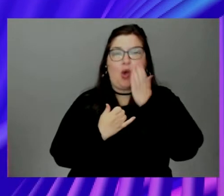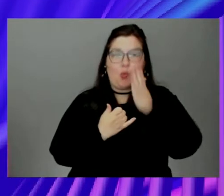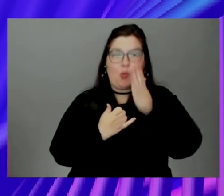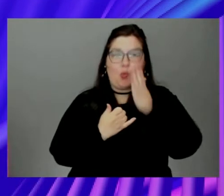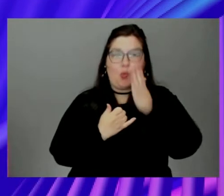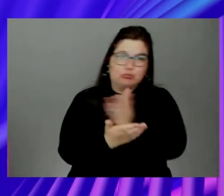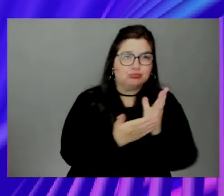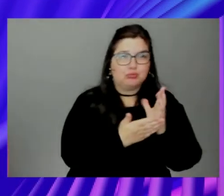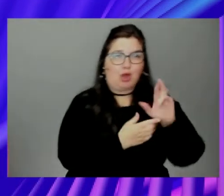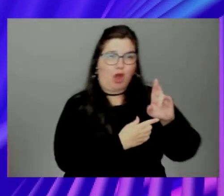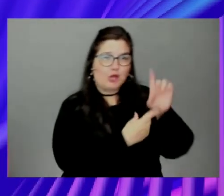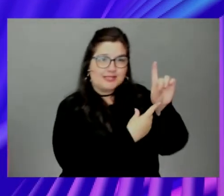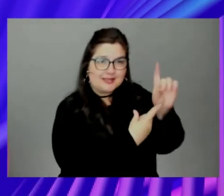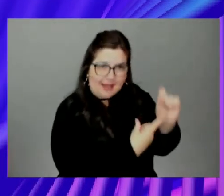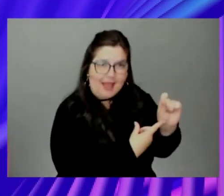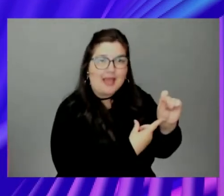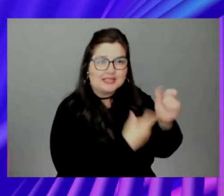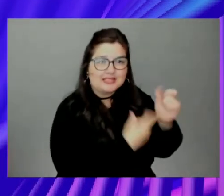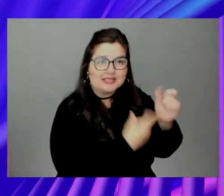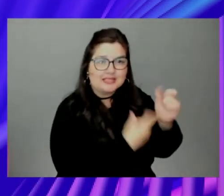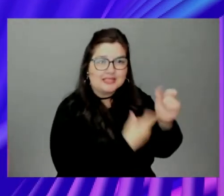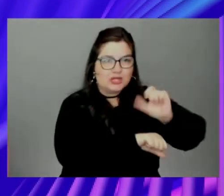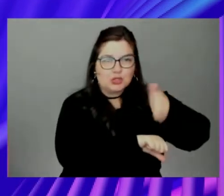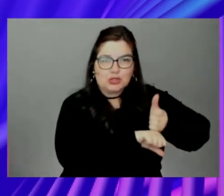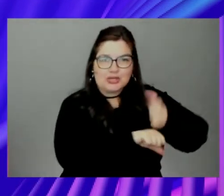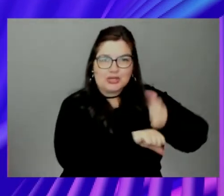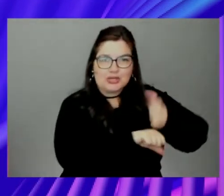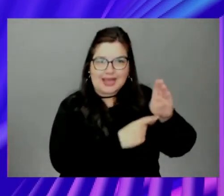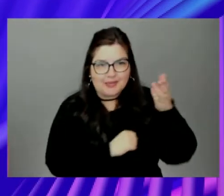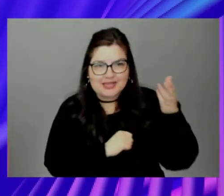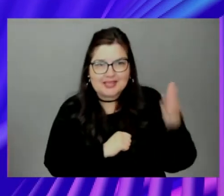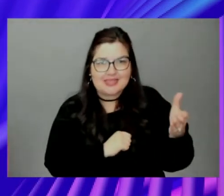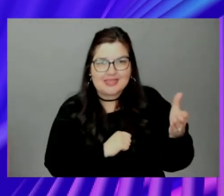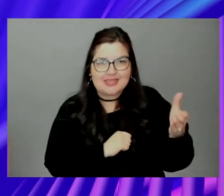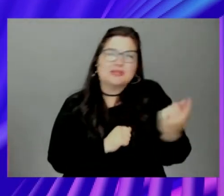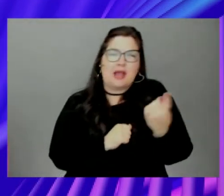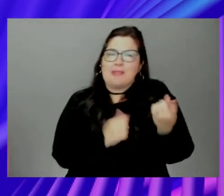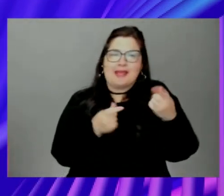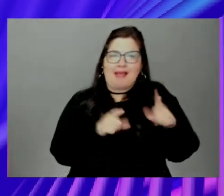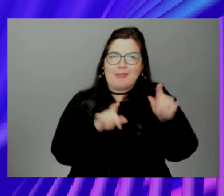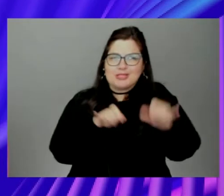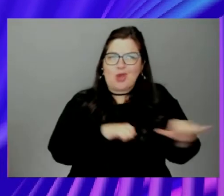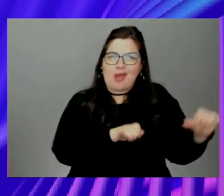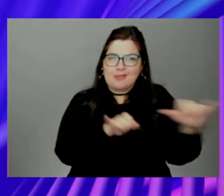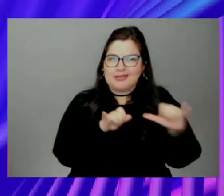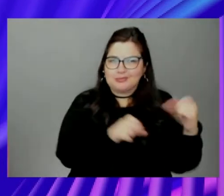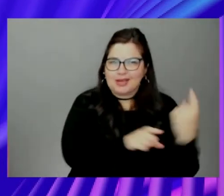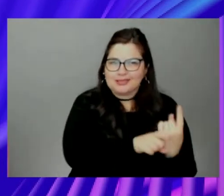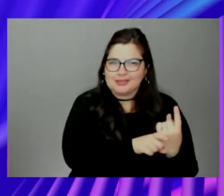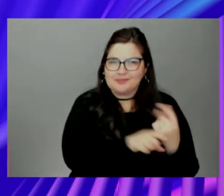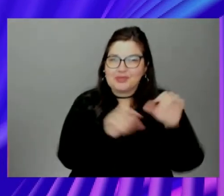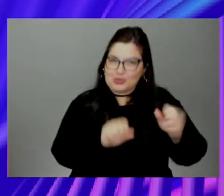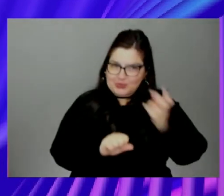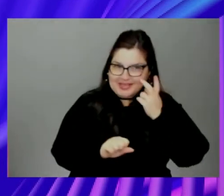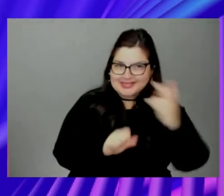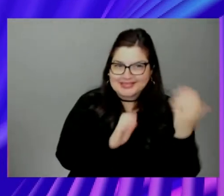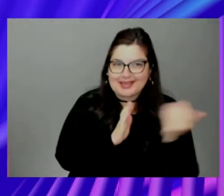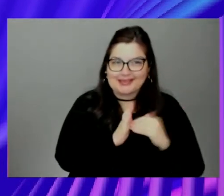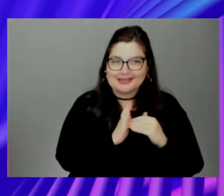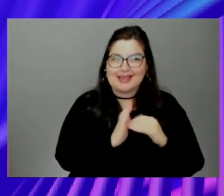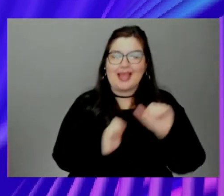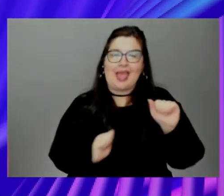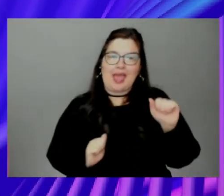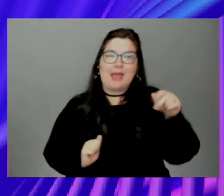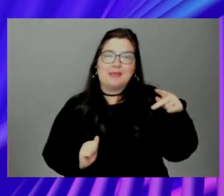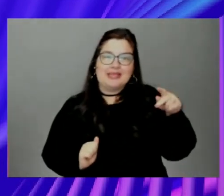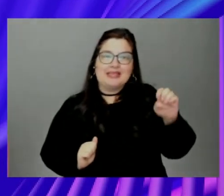RDS, try to create a database there, something pretty common. And you can see again, I'm in AP Southeast. So As it's soon